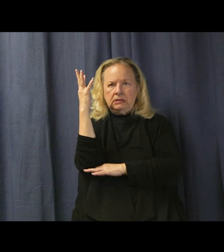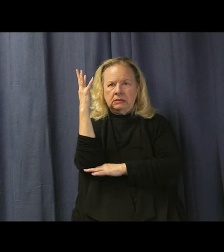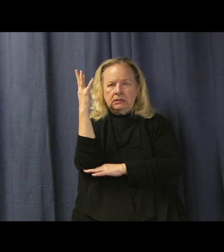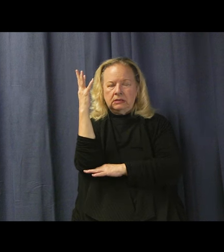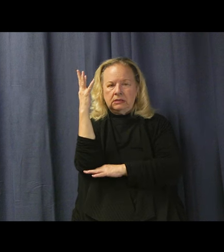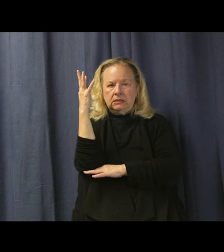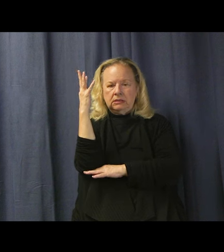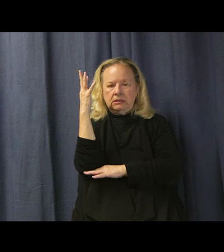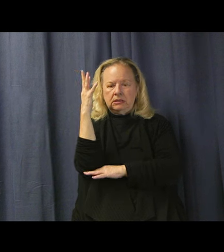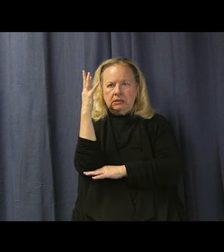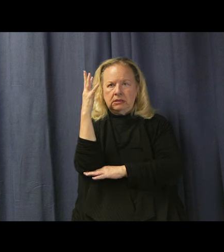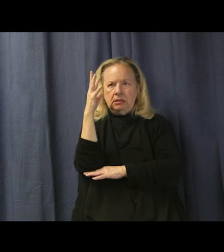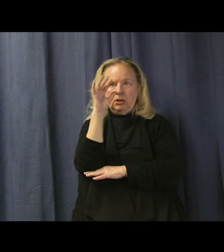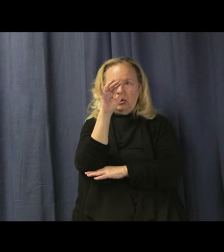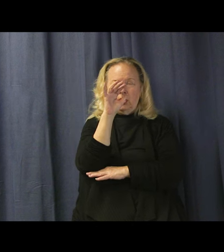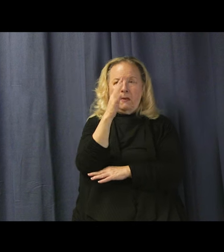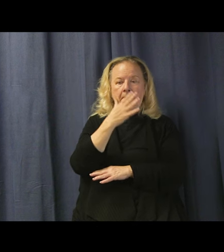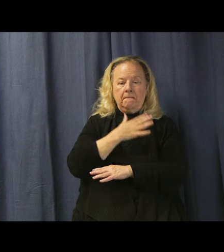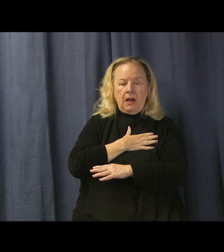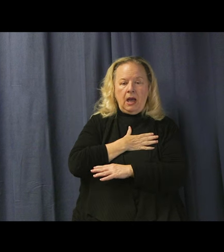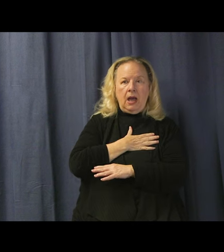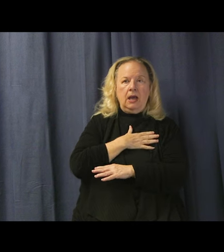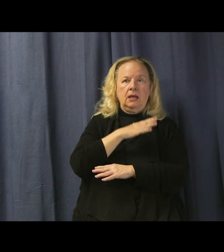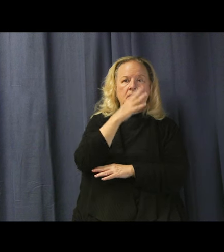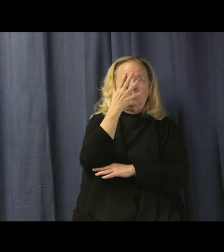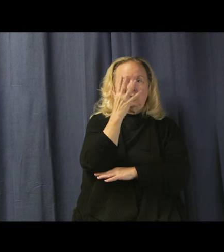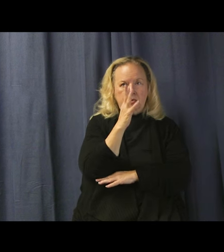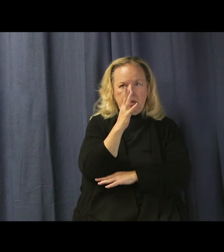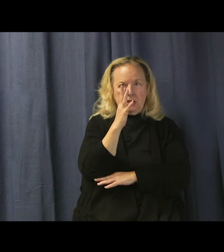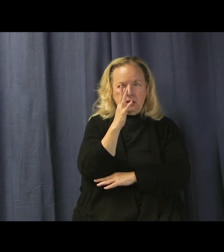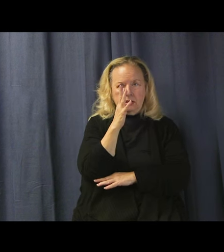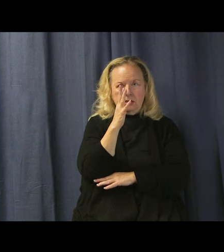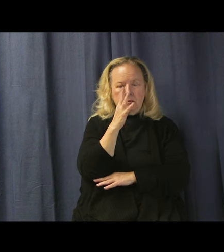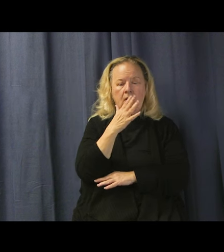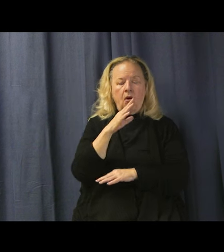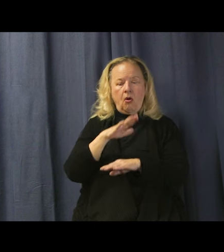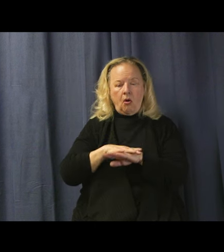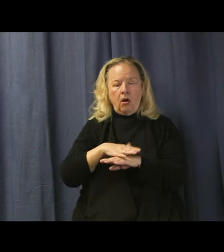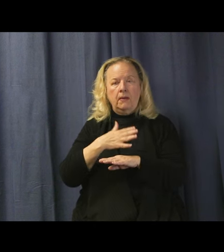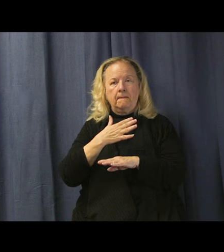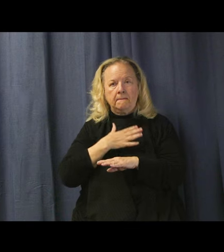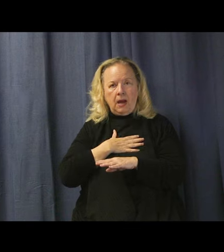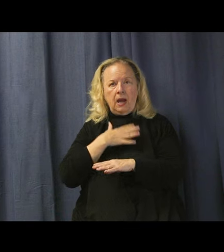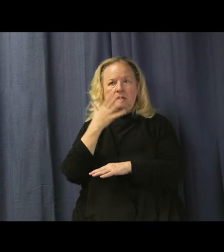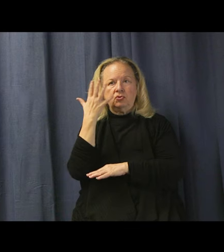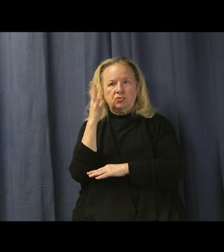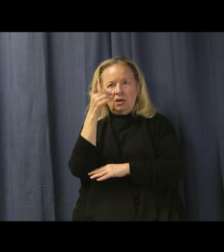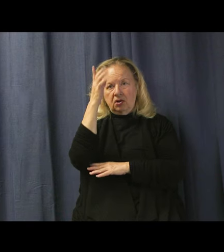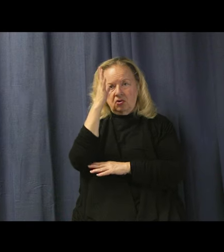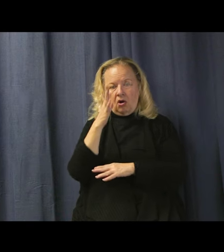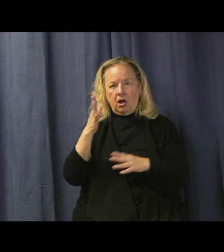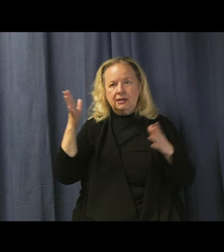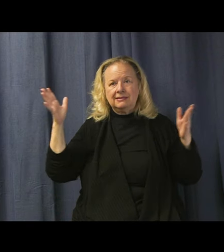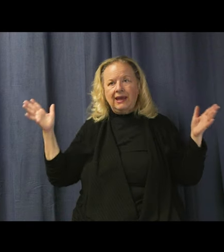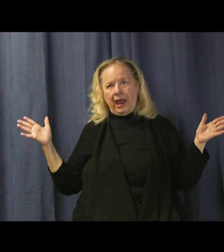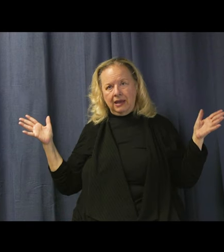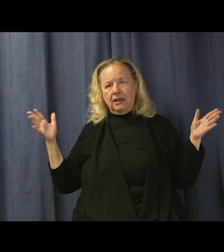And if you put the Yud again, it's my tree. And what do we find on my tree? God is